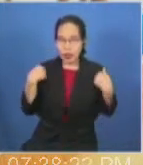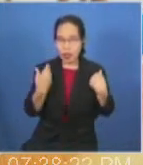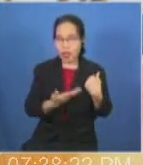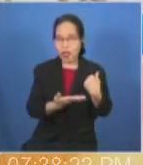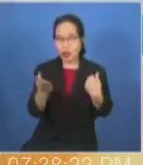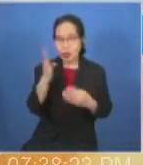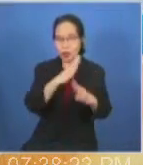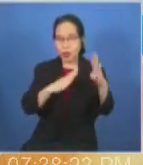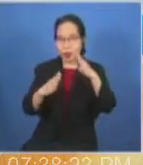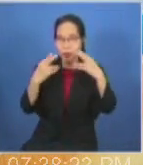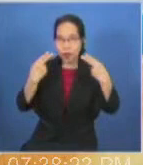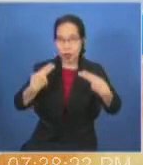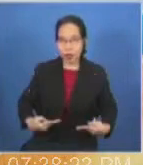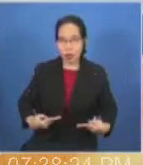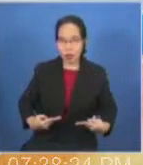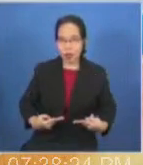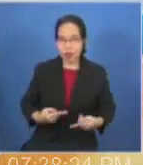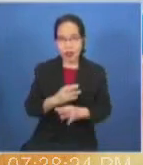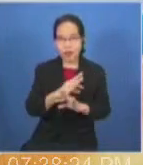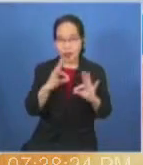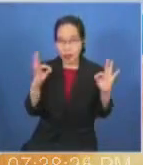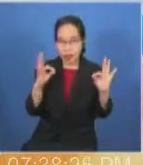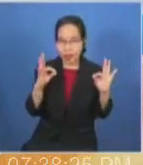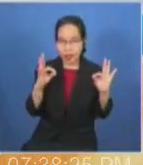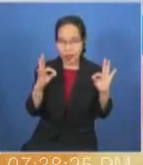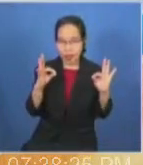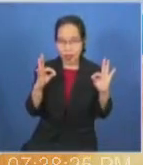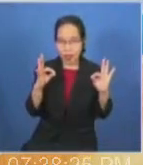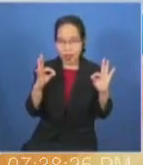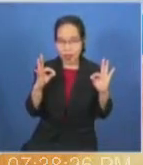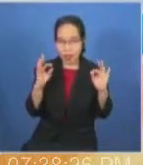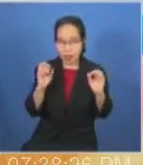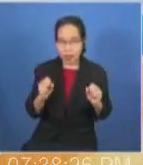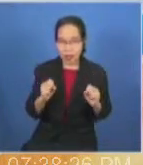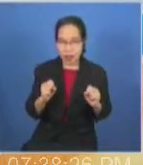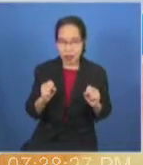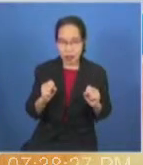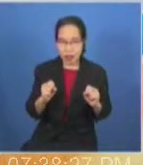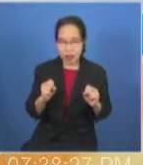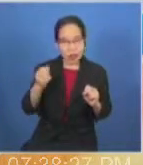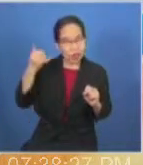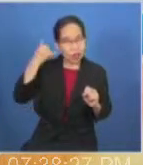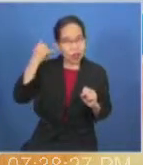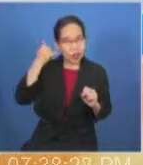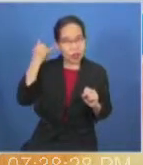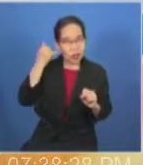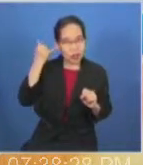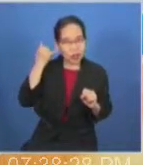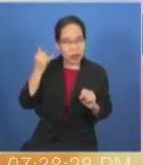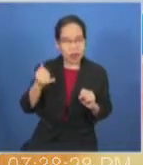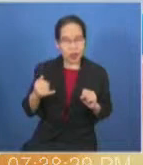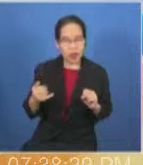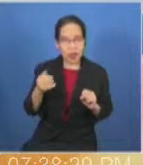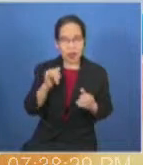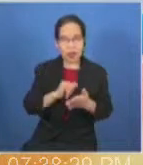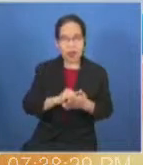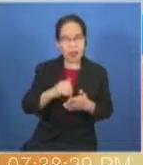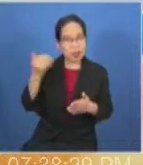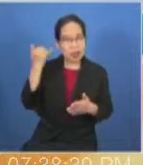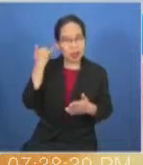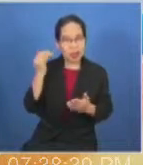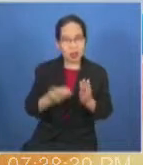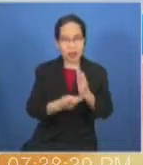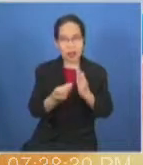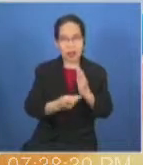clinic. If you have problems in health, this service is for free. You can call